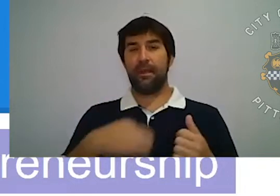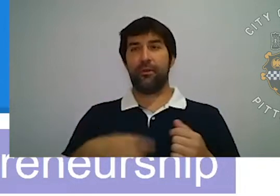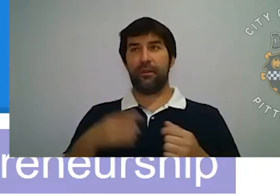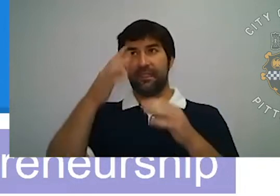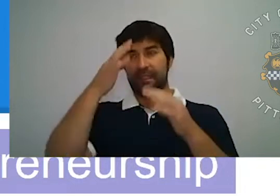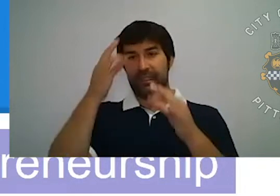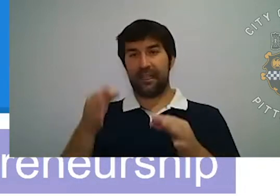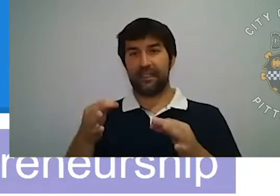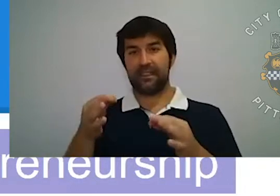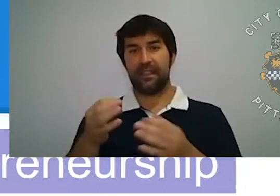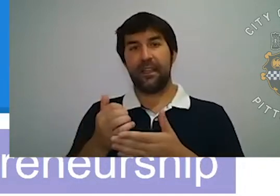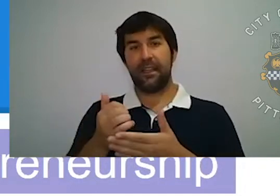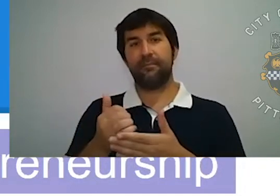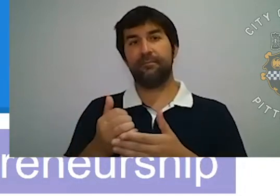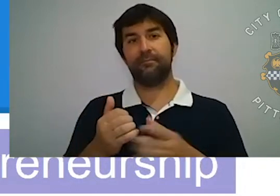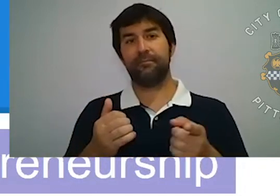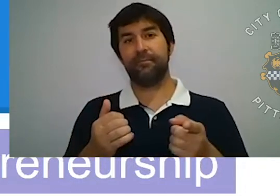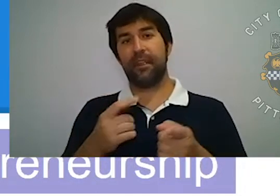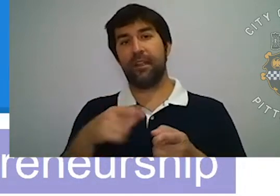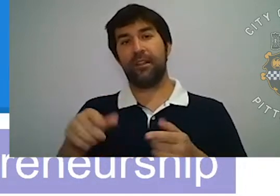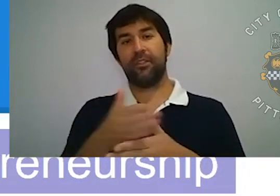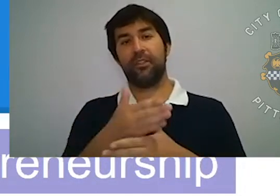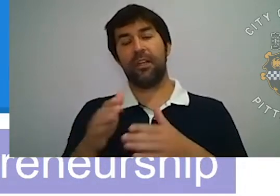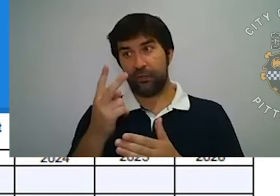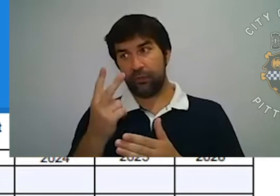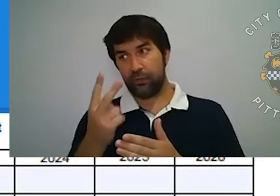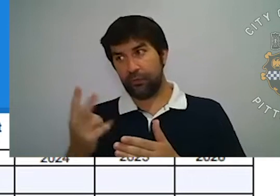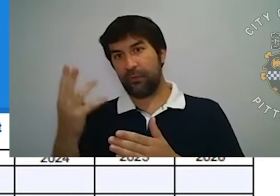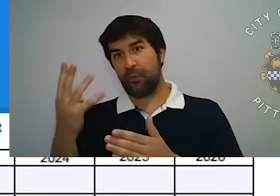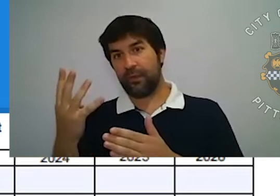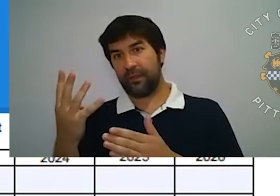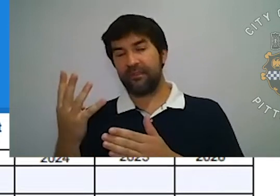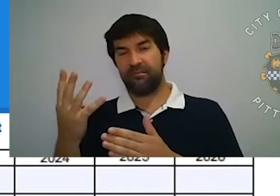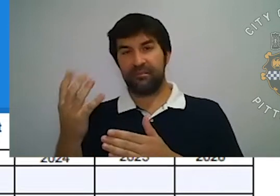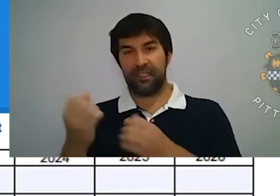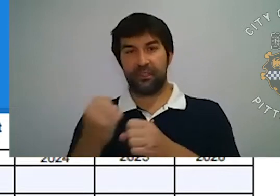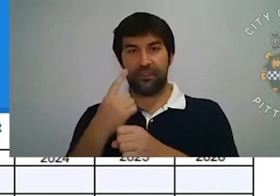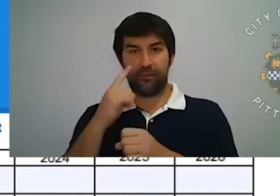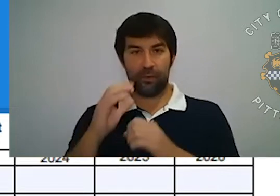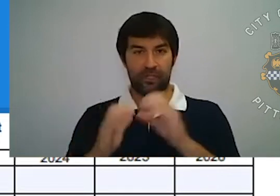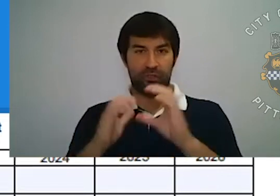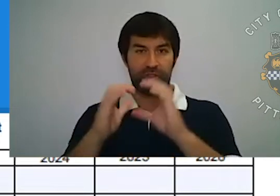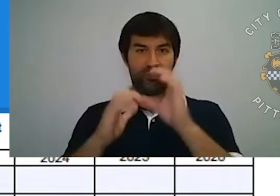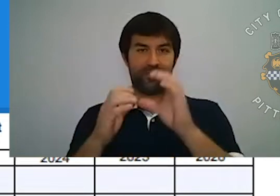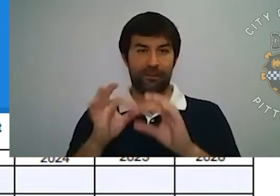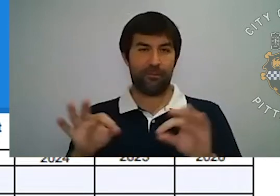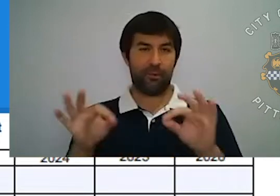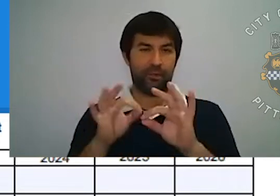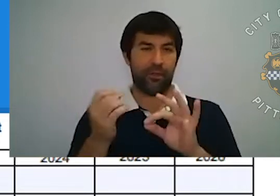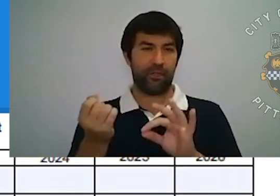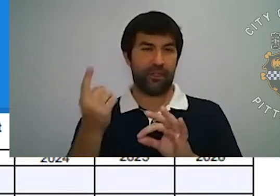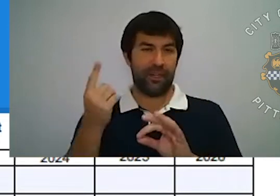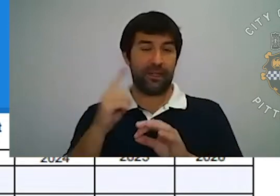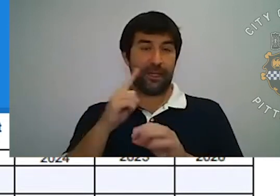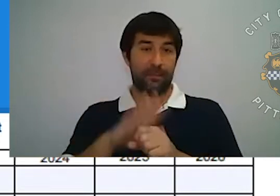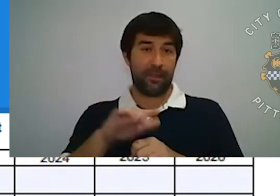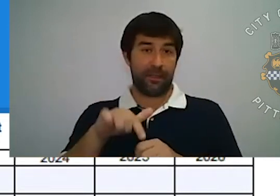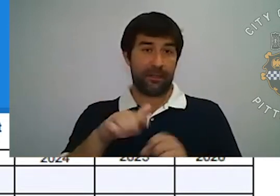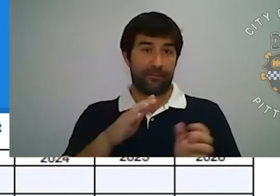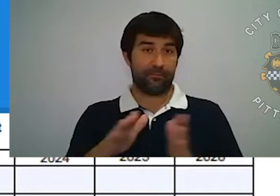geographic diversity. And we followed a really great format called deliberative democracy that's really been pioneered by Robert Cavalier at Carnegie